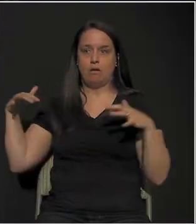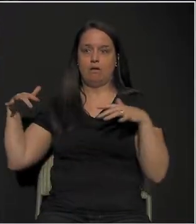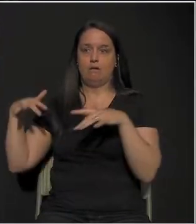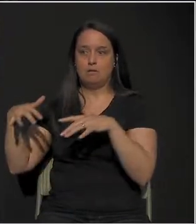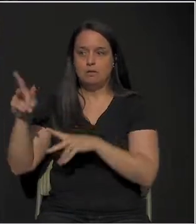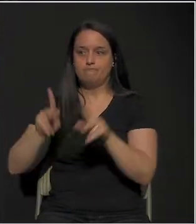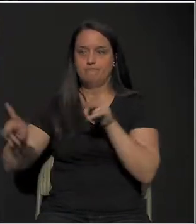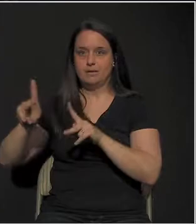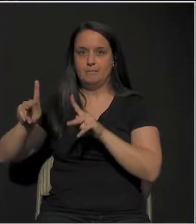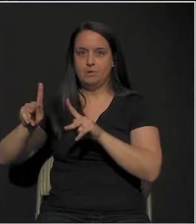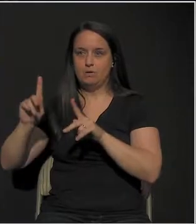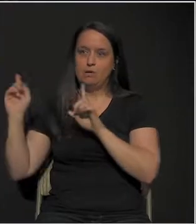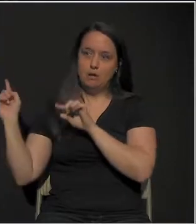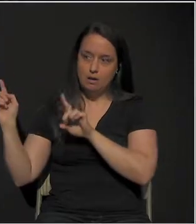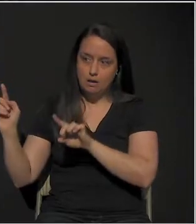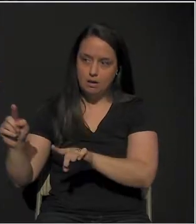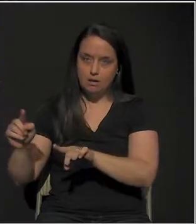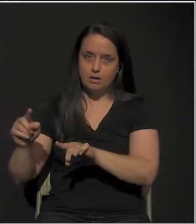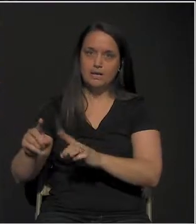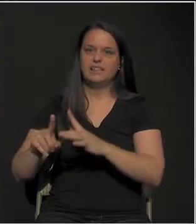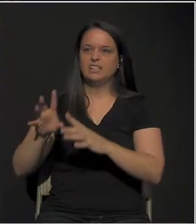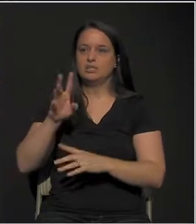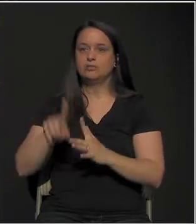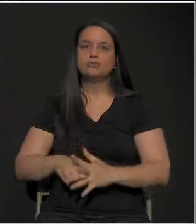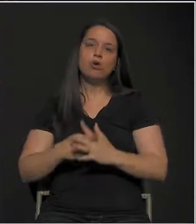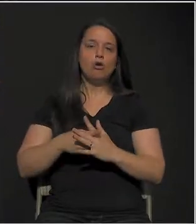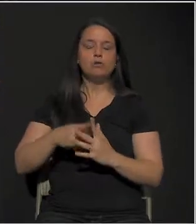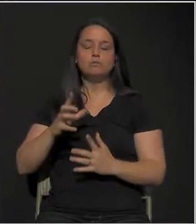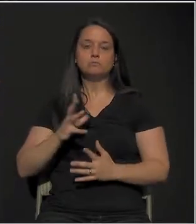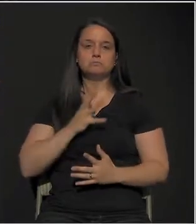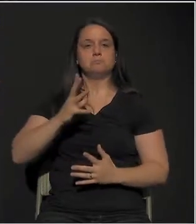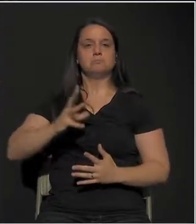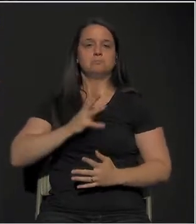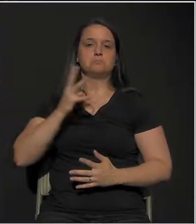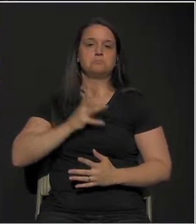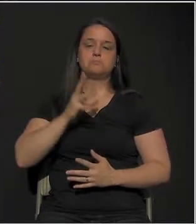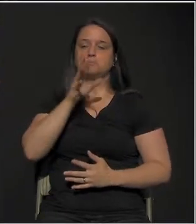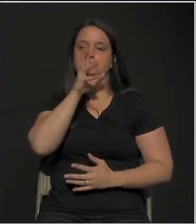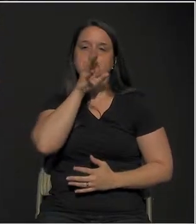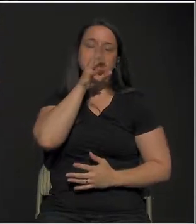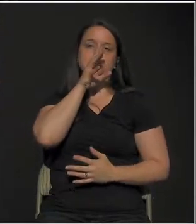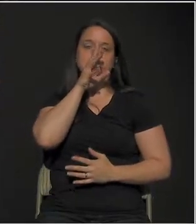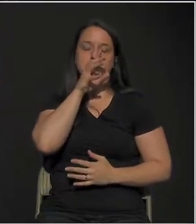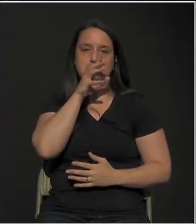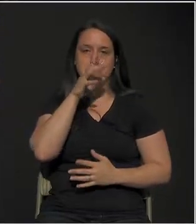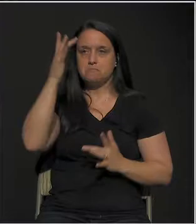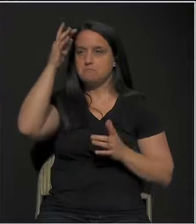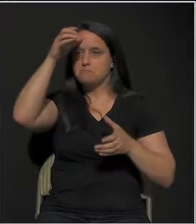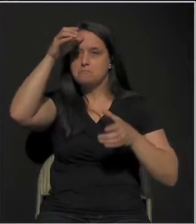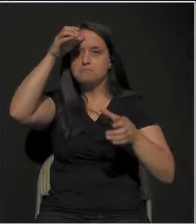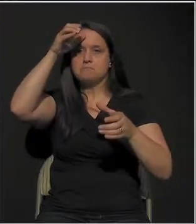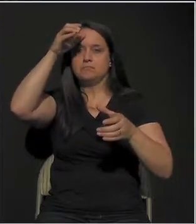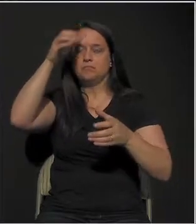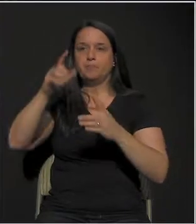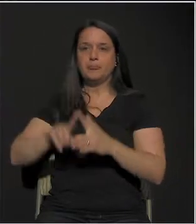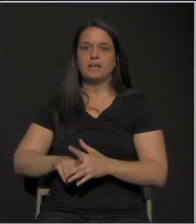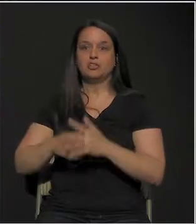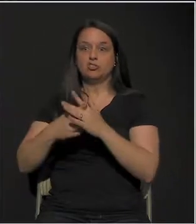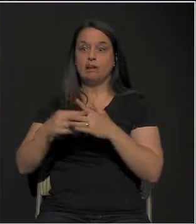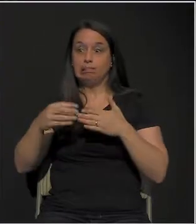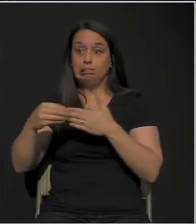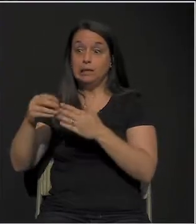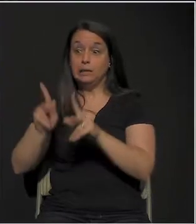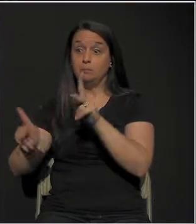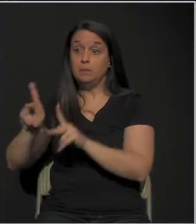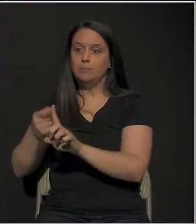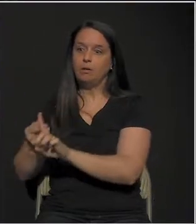in, and they start talking very, very well and sounding eloquent, and they start leading people astray. And so Timothy,